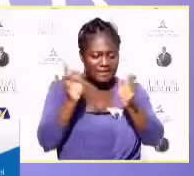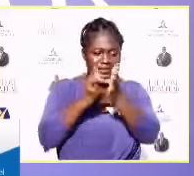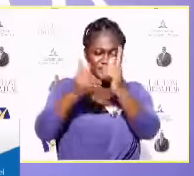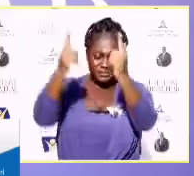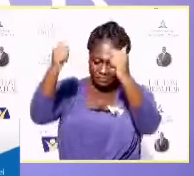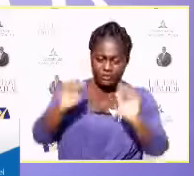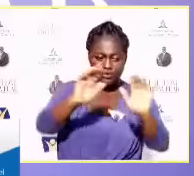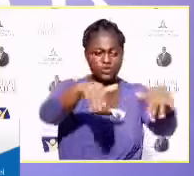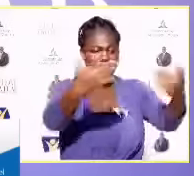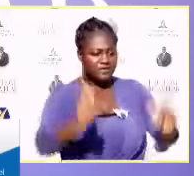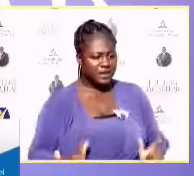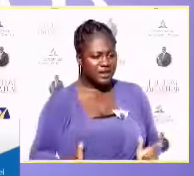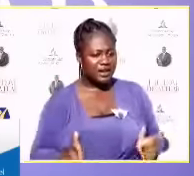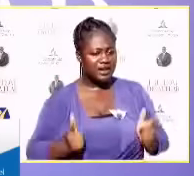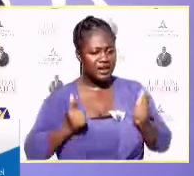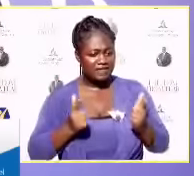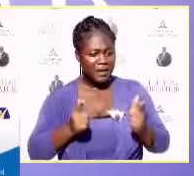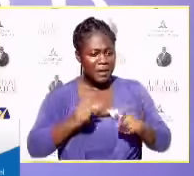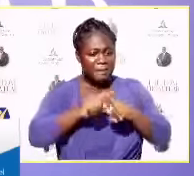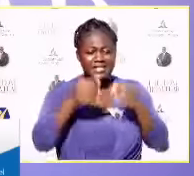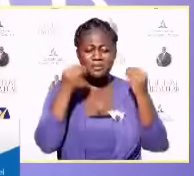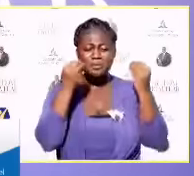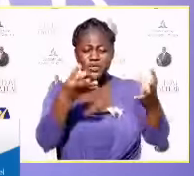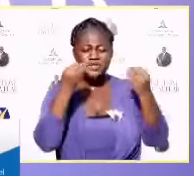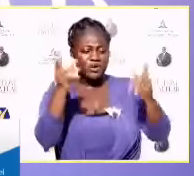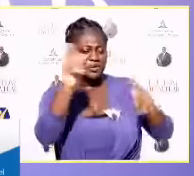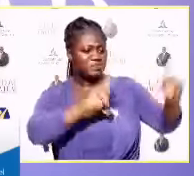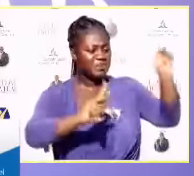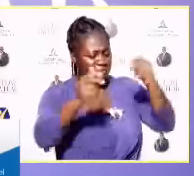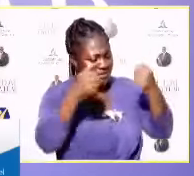yet most people still follow the devil